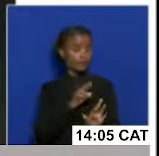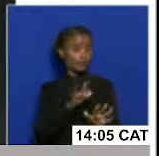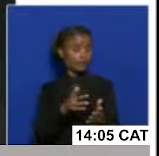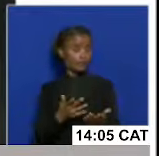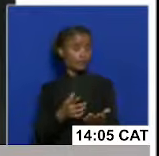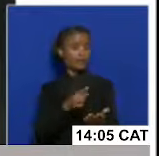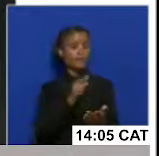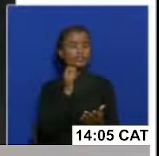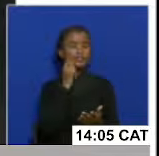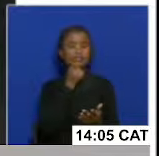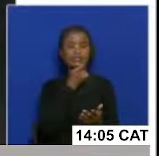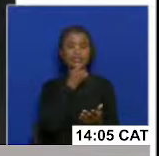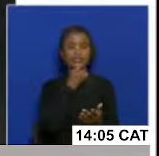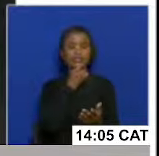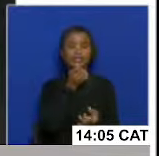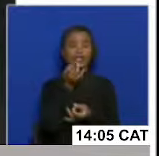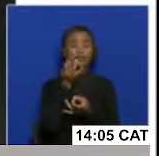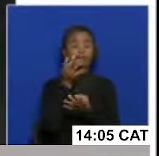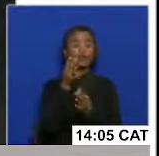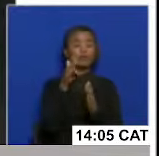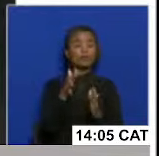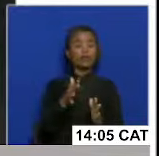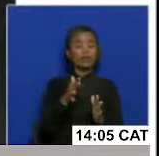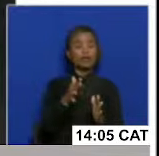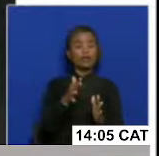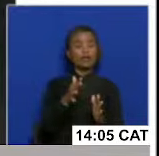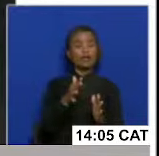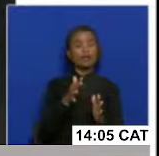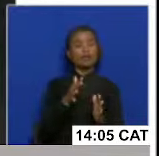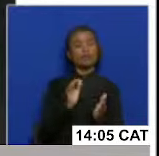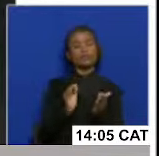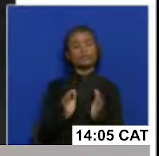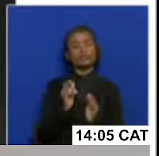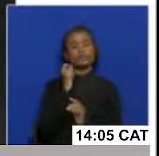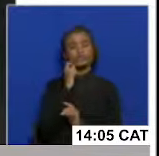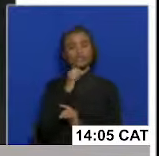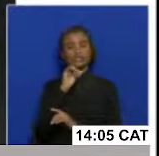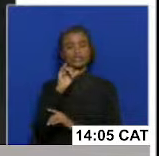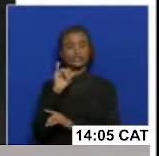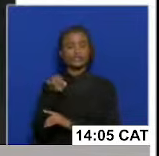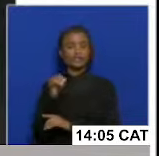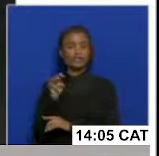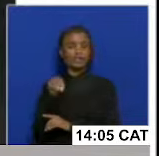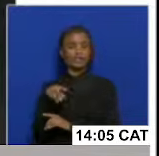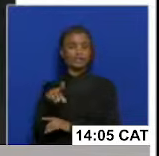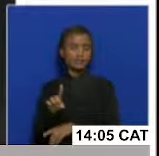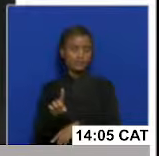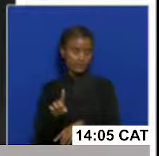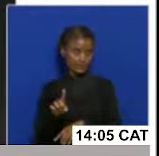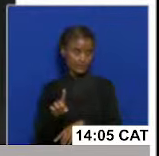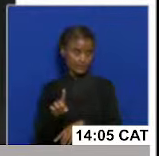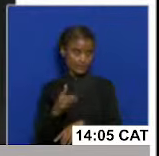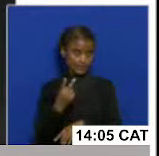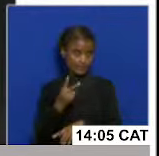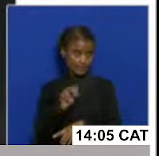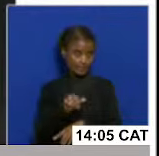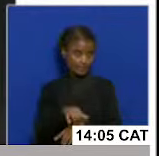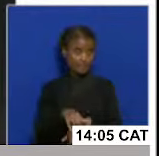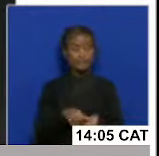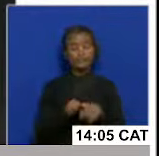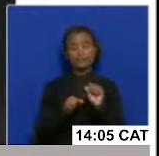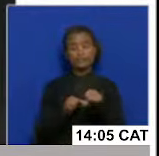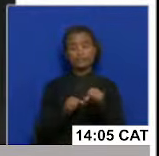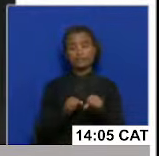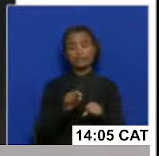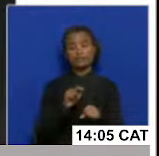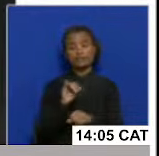of JMPD officer?" Are you there? Yes. Now, that reference to JMPD officer is a reference to you. You've